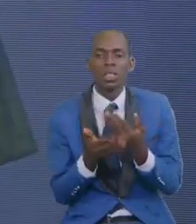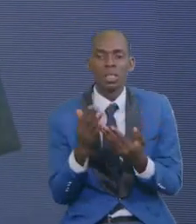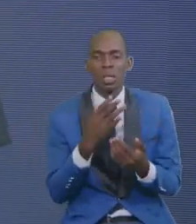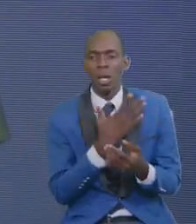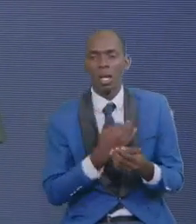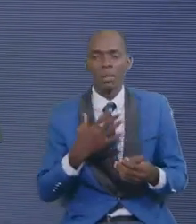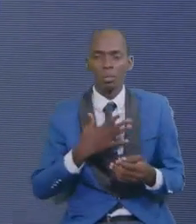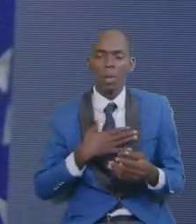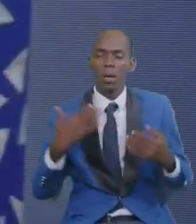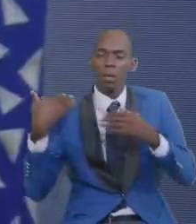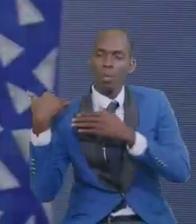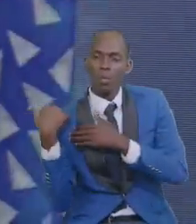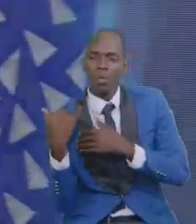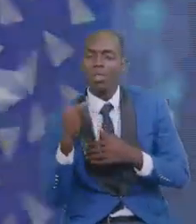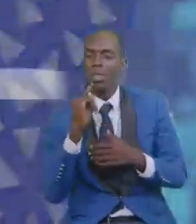light.